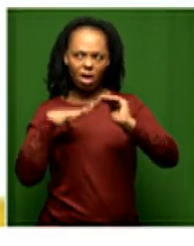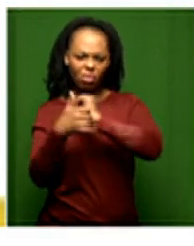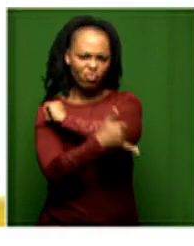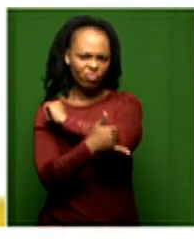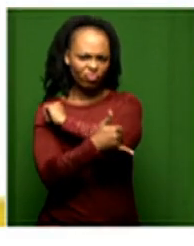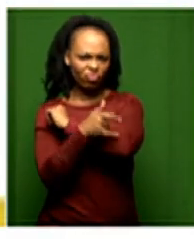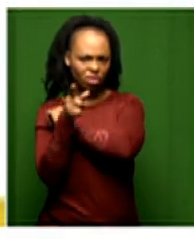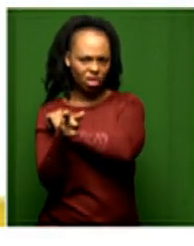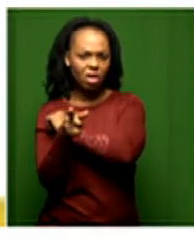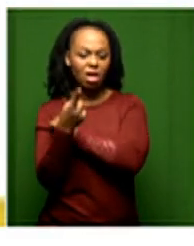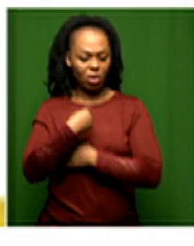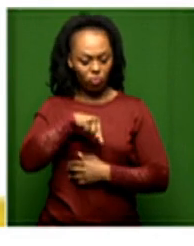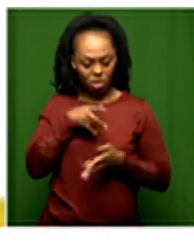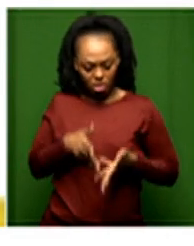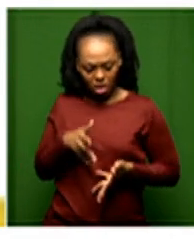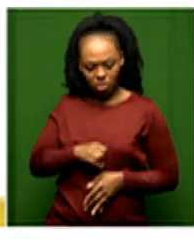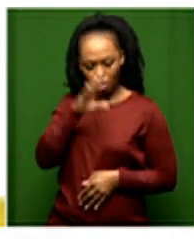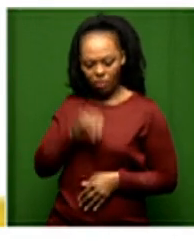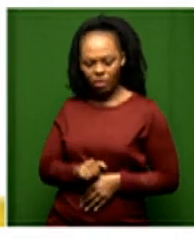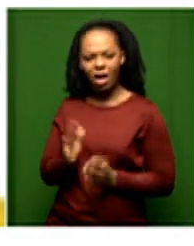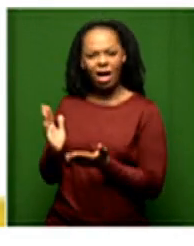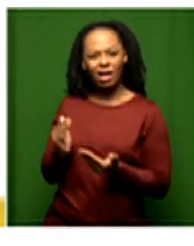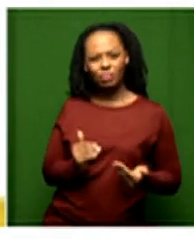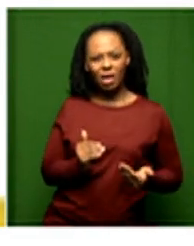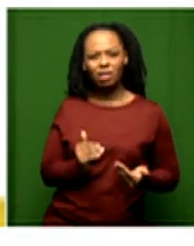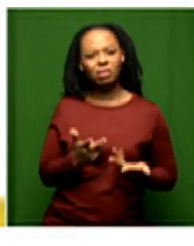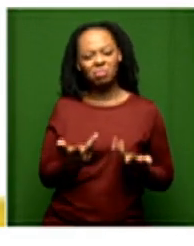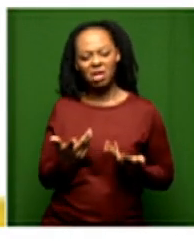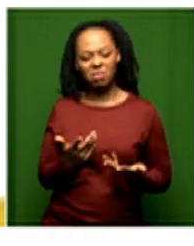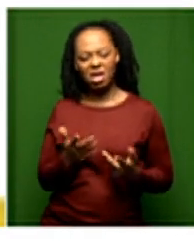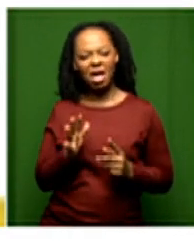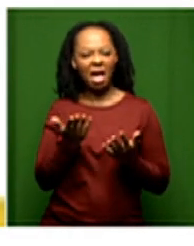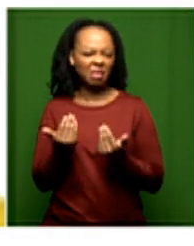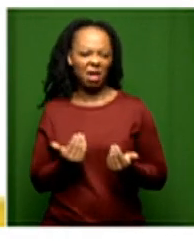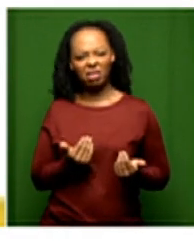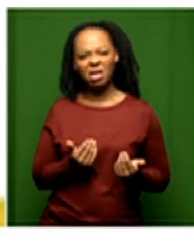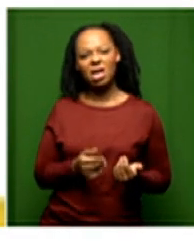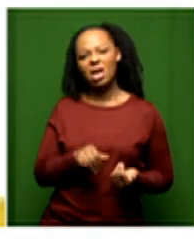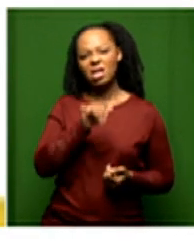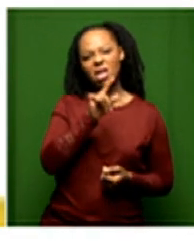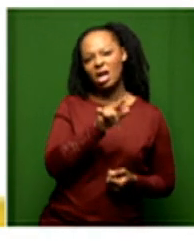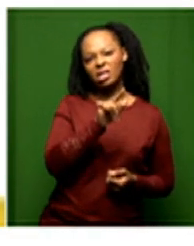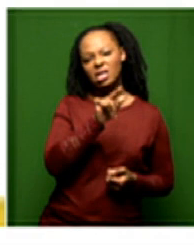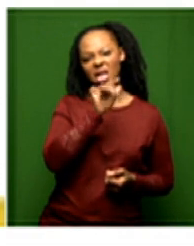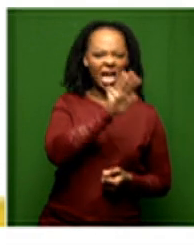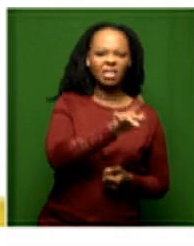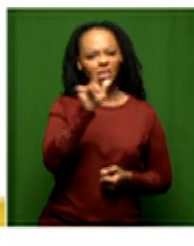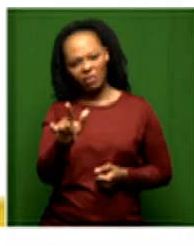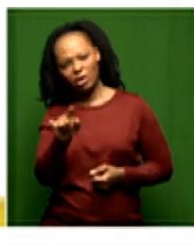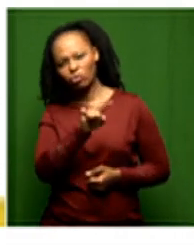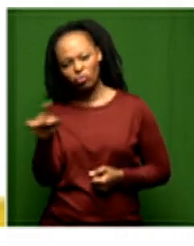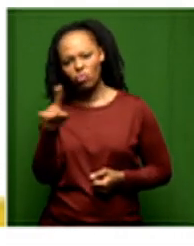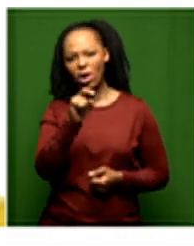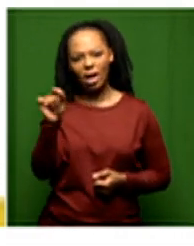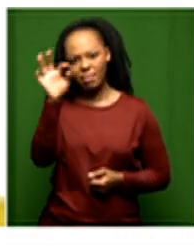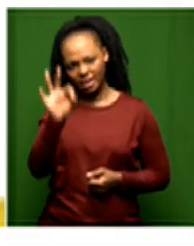have a efficacy of around 95 to 100%. But anything